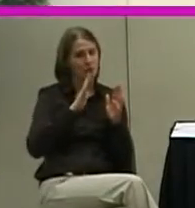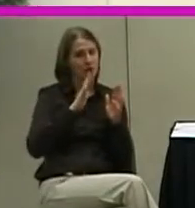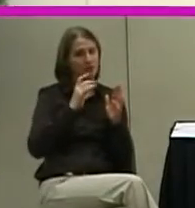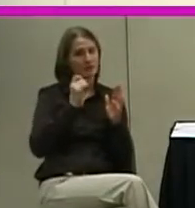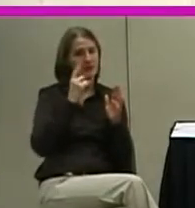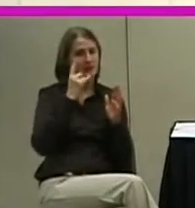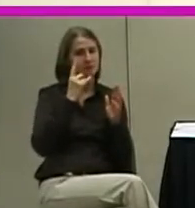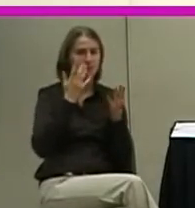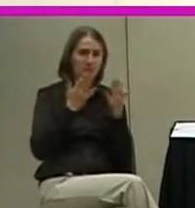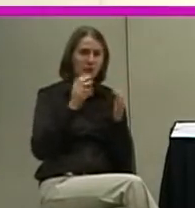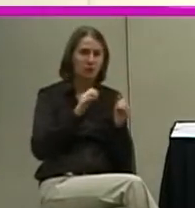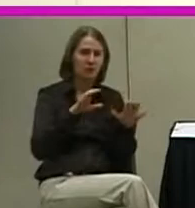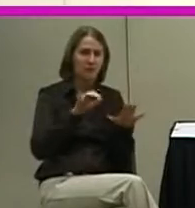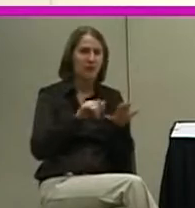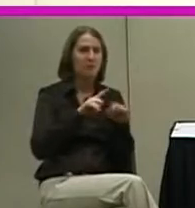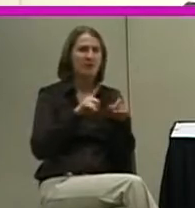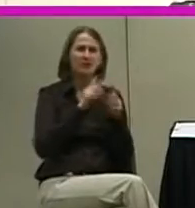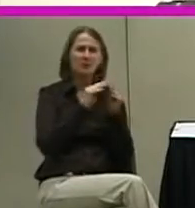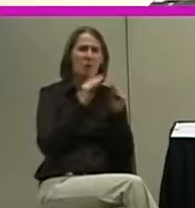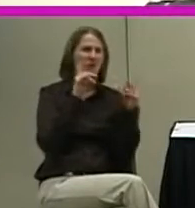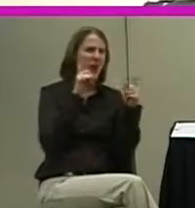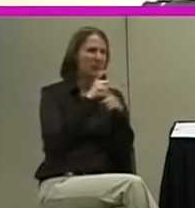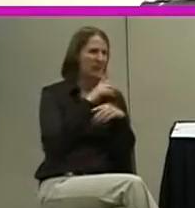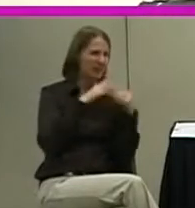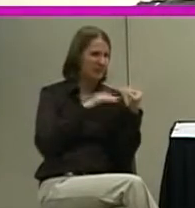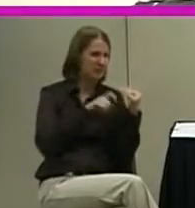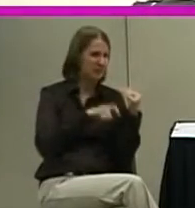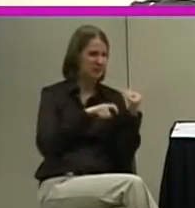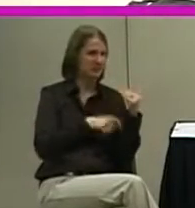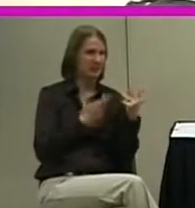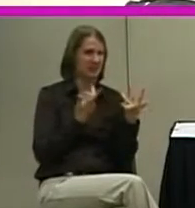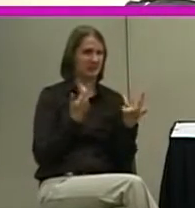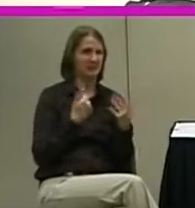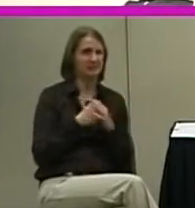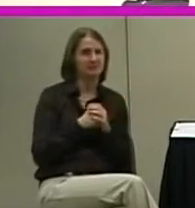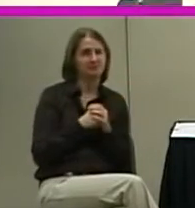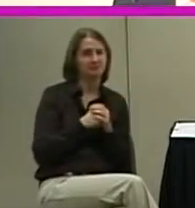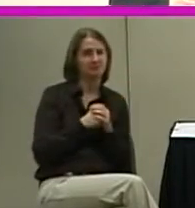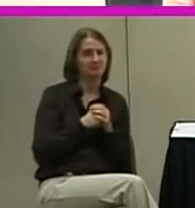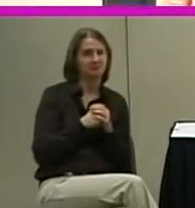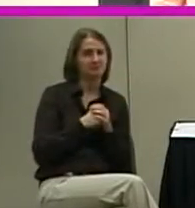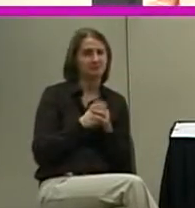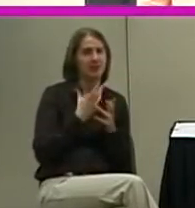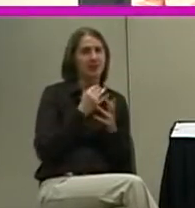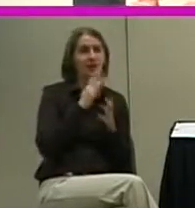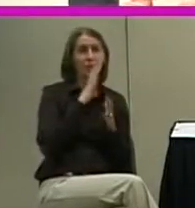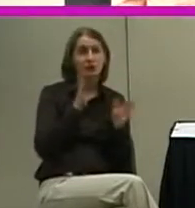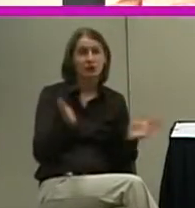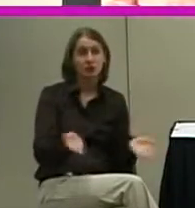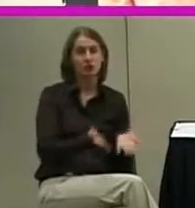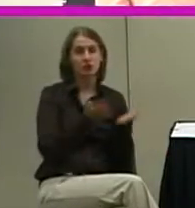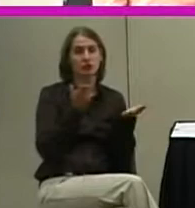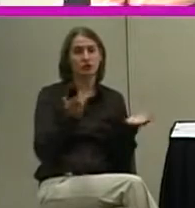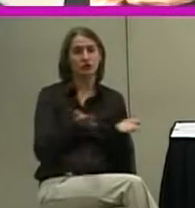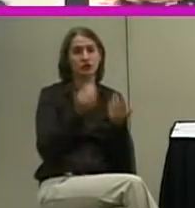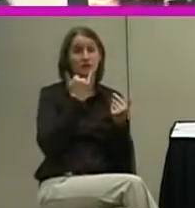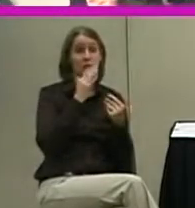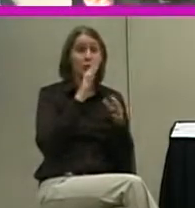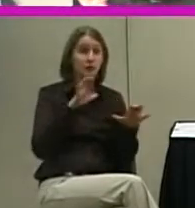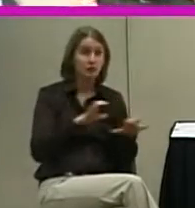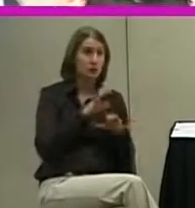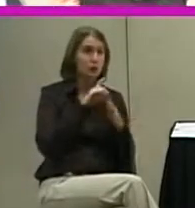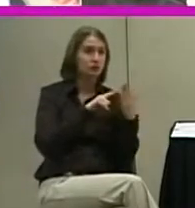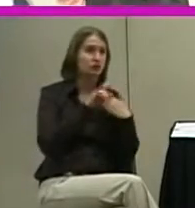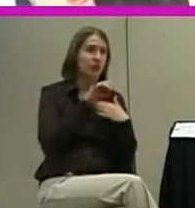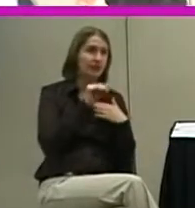do, but I think it's just more complicated than you really need it to be. And I would urge you to, if you're going to do check-in, check-out